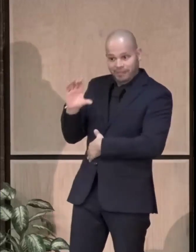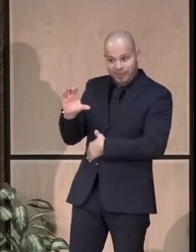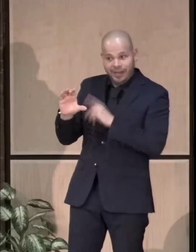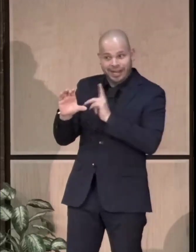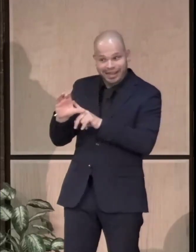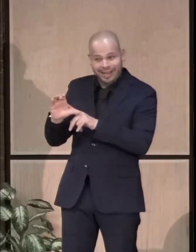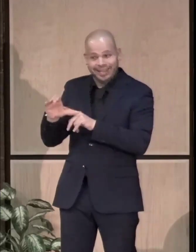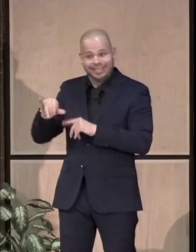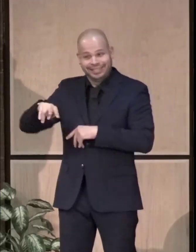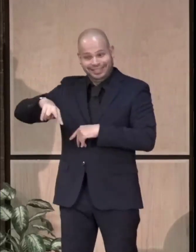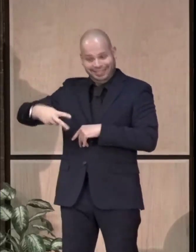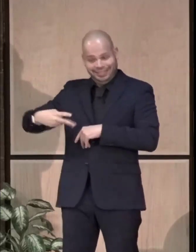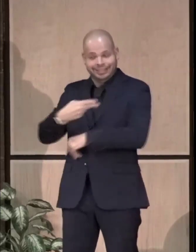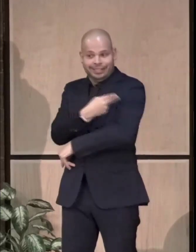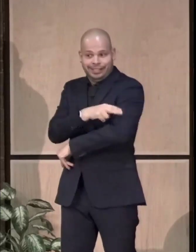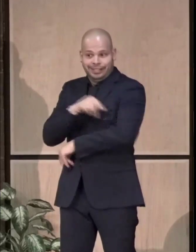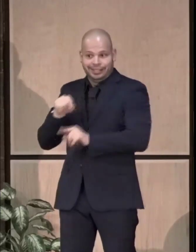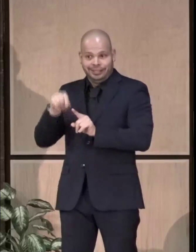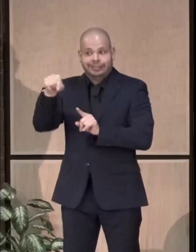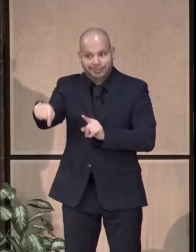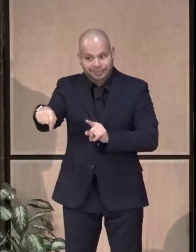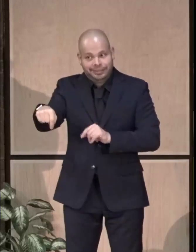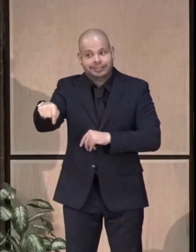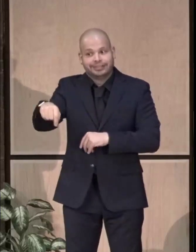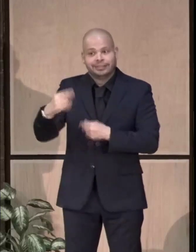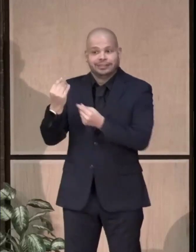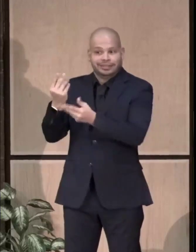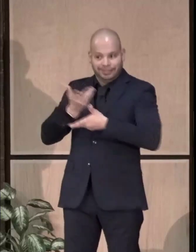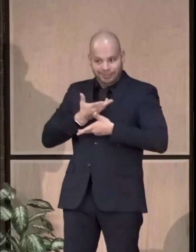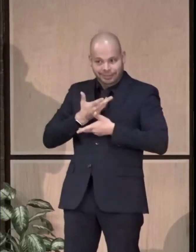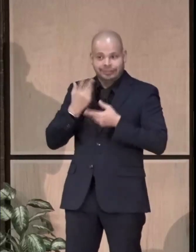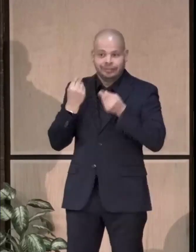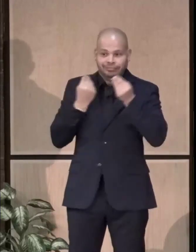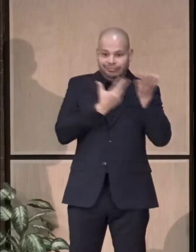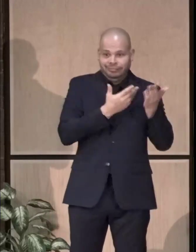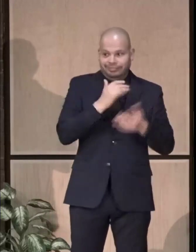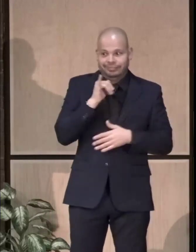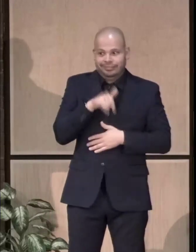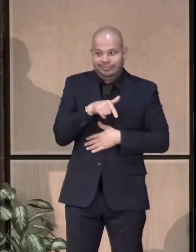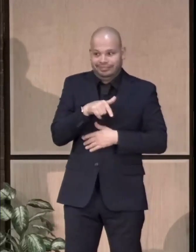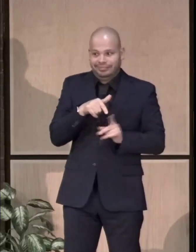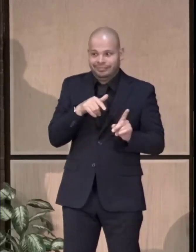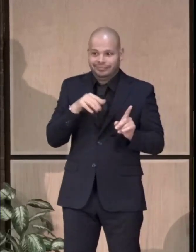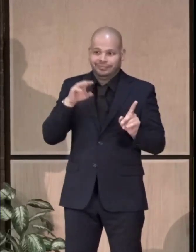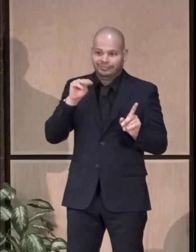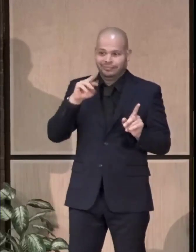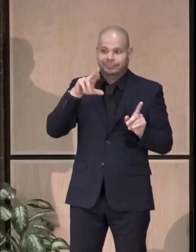I attempted to fill in Mrs. Gagnon, who kind of represented the battalion as far as